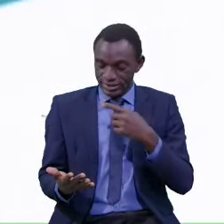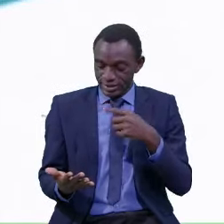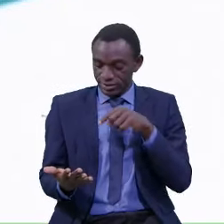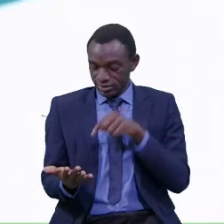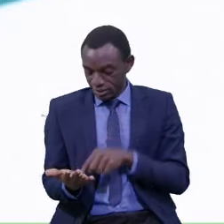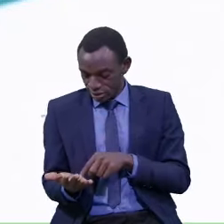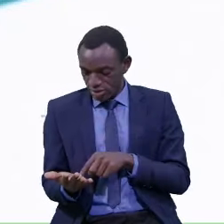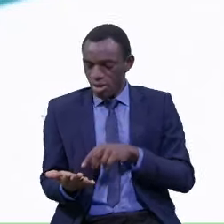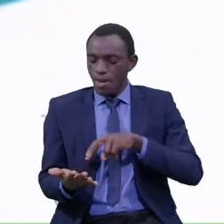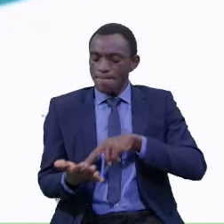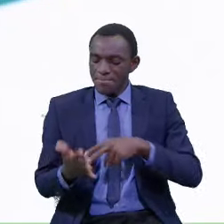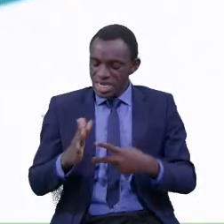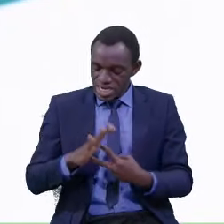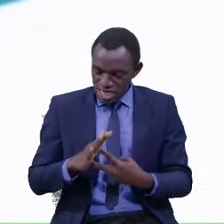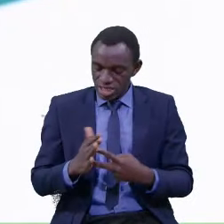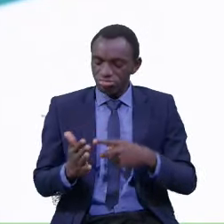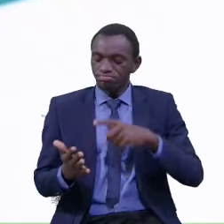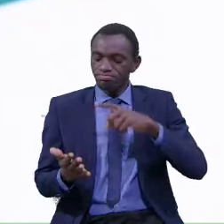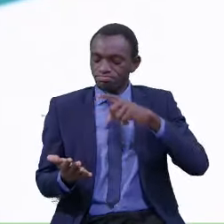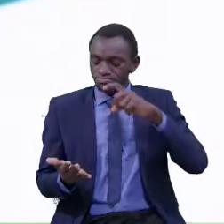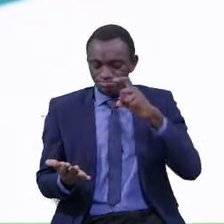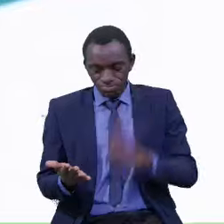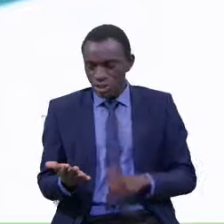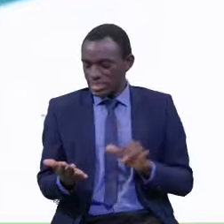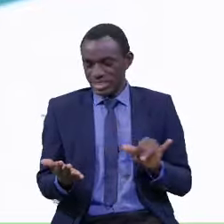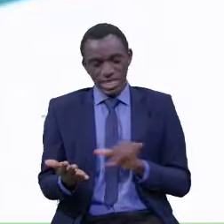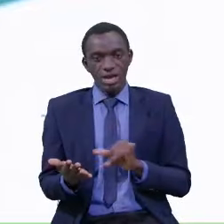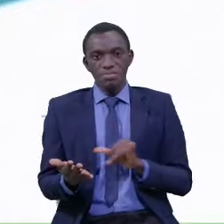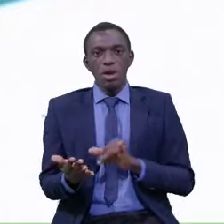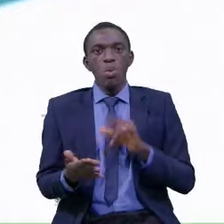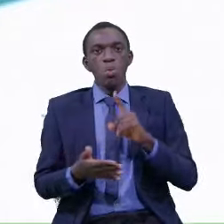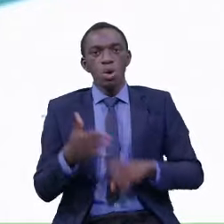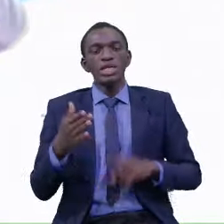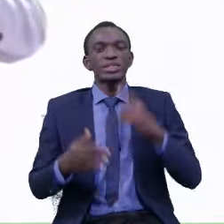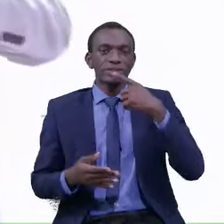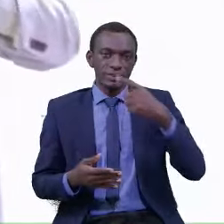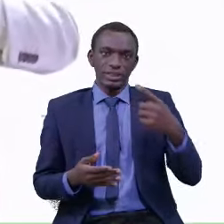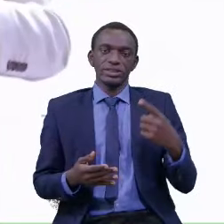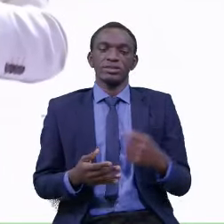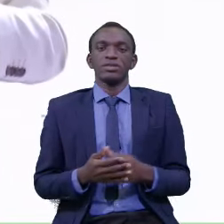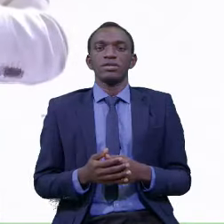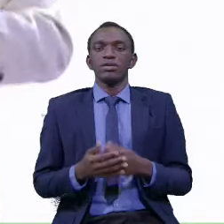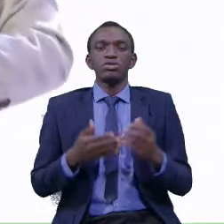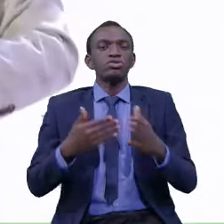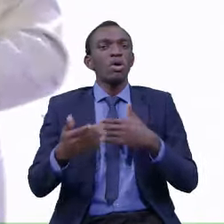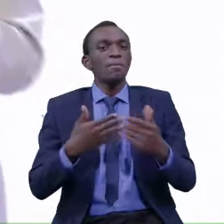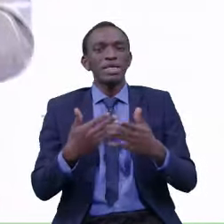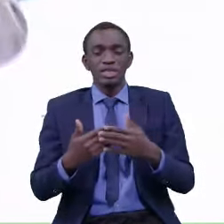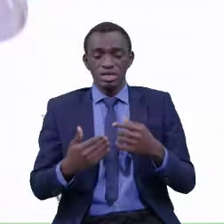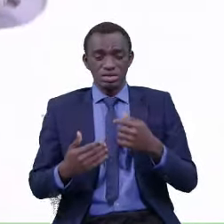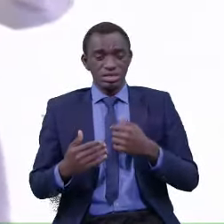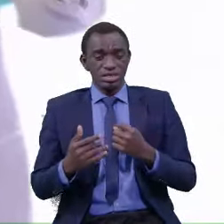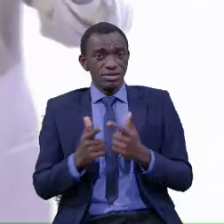means. It means what it says. No matter how great promise the Lord